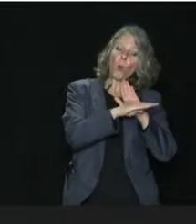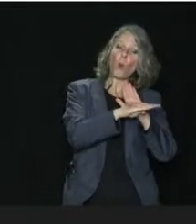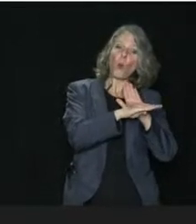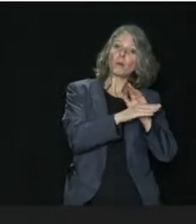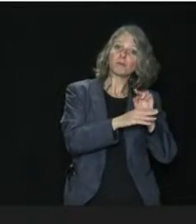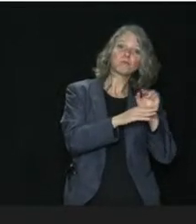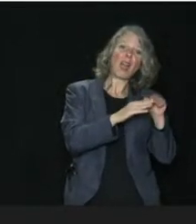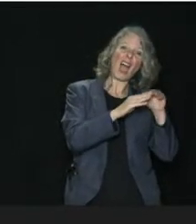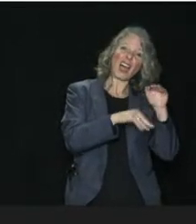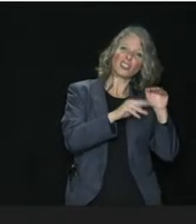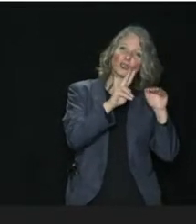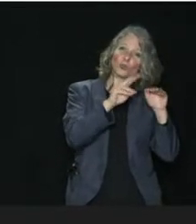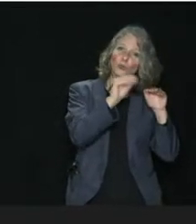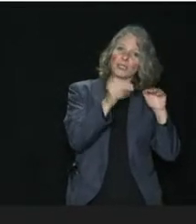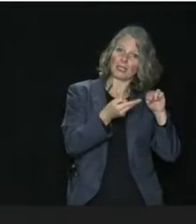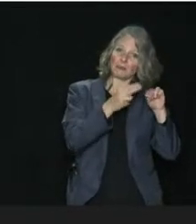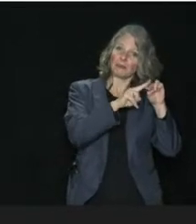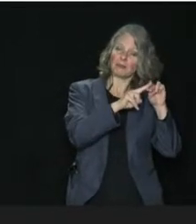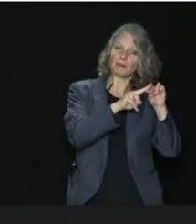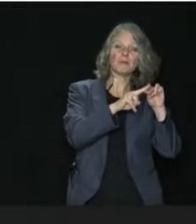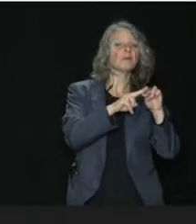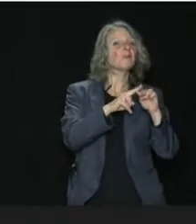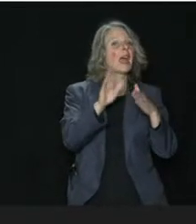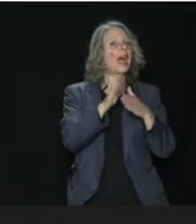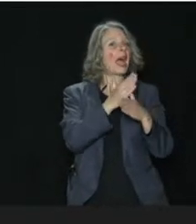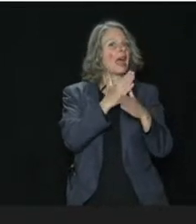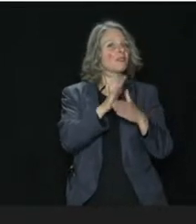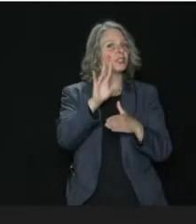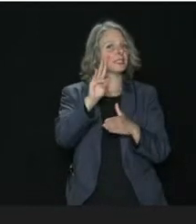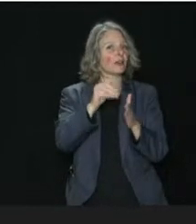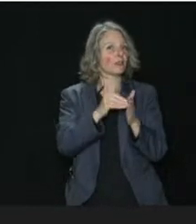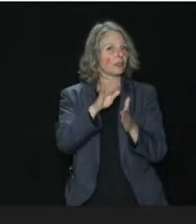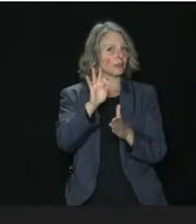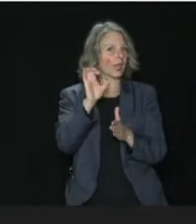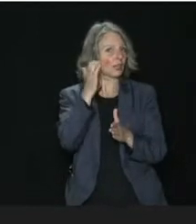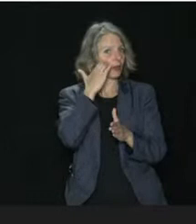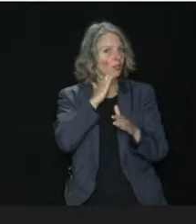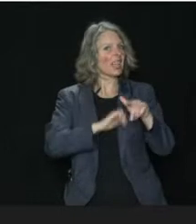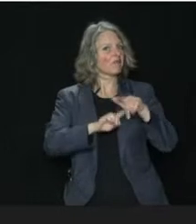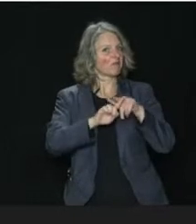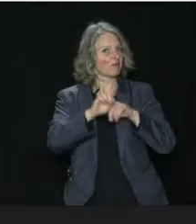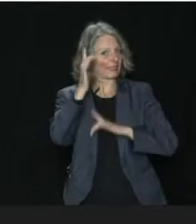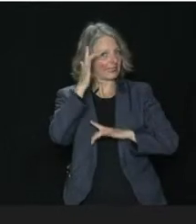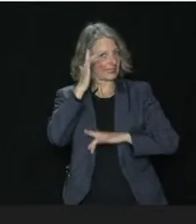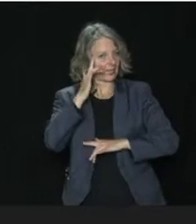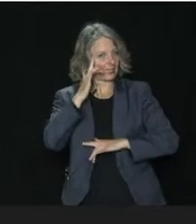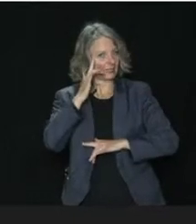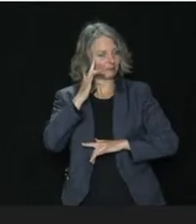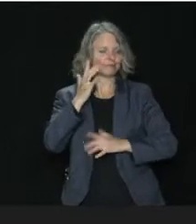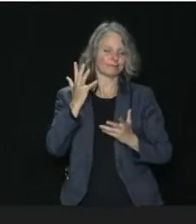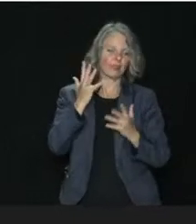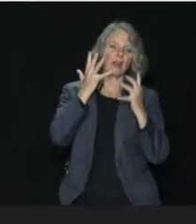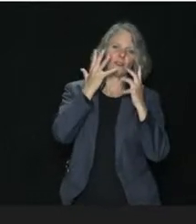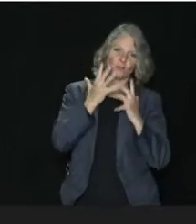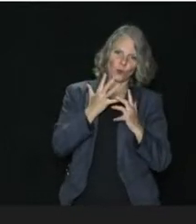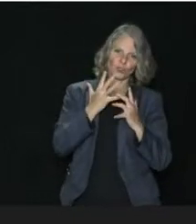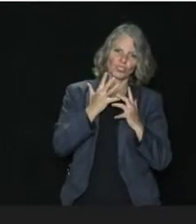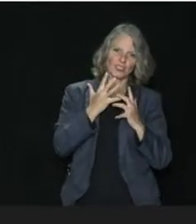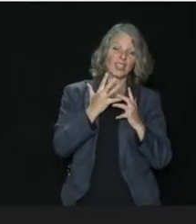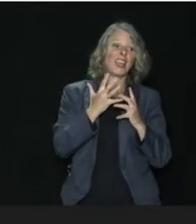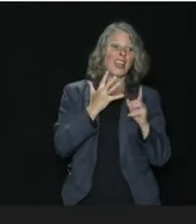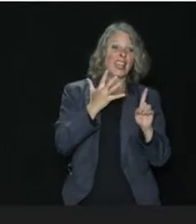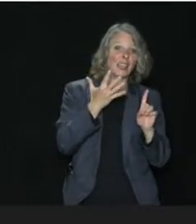week, with an average of 7,900 cases reported daily. Unfortunately, the number of